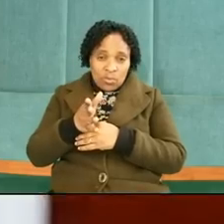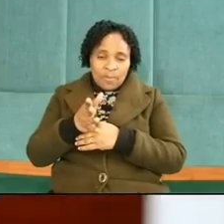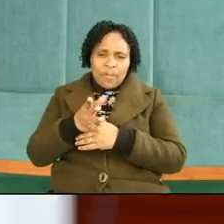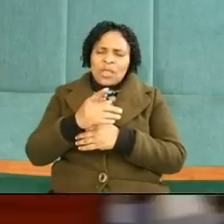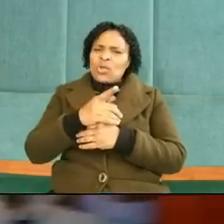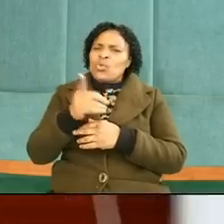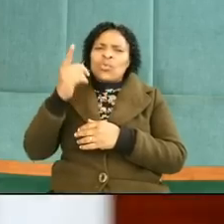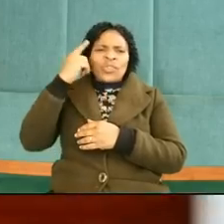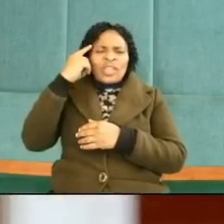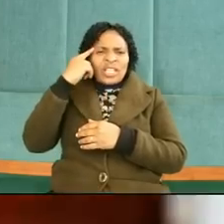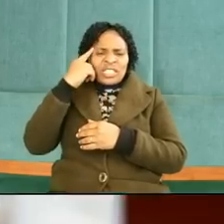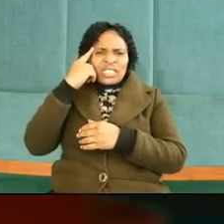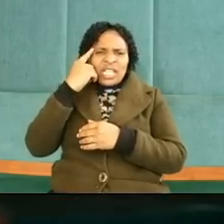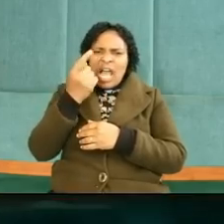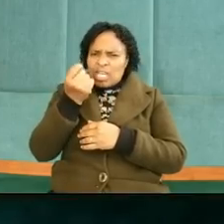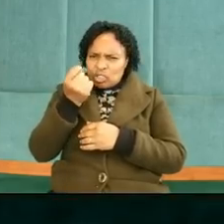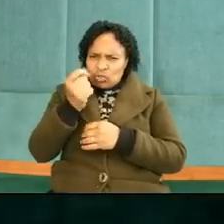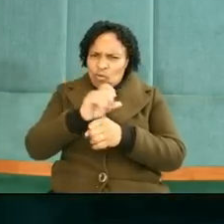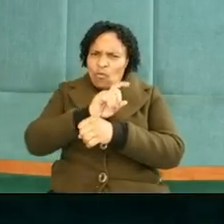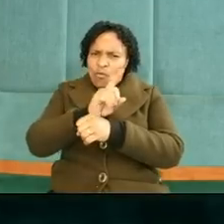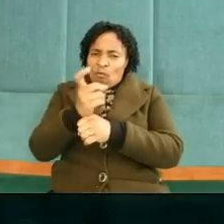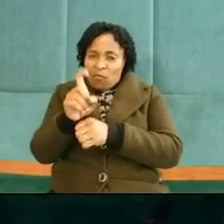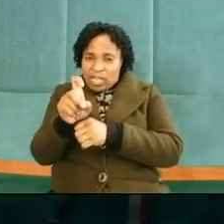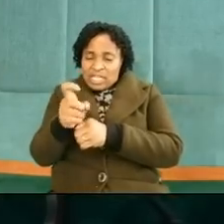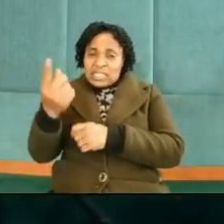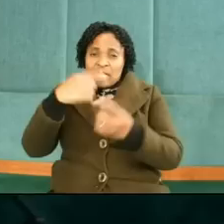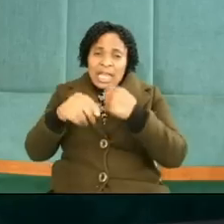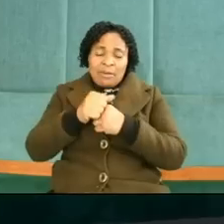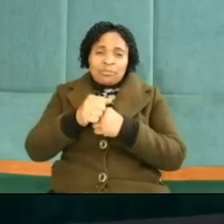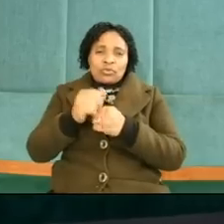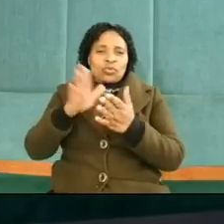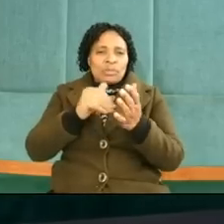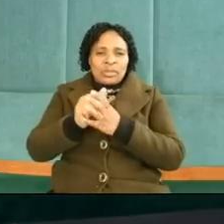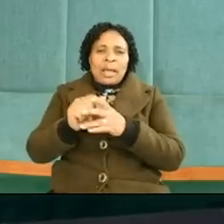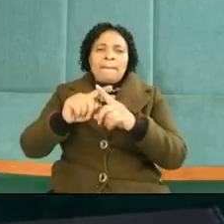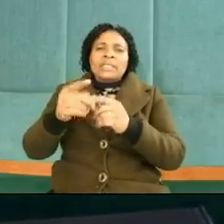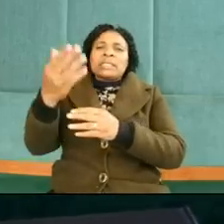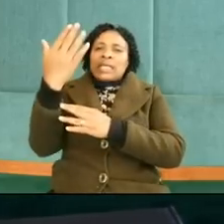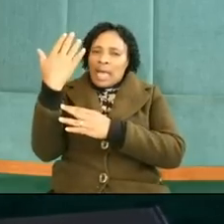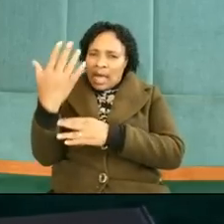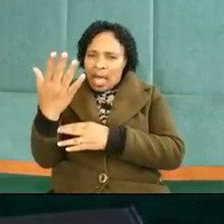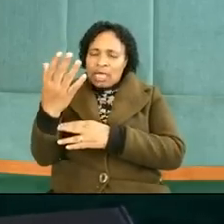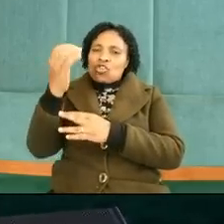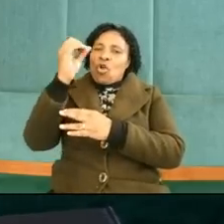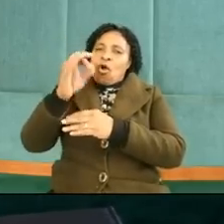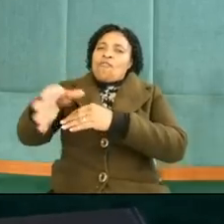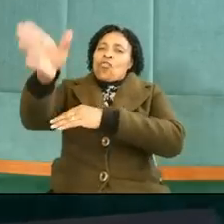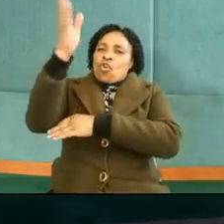So you think it was a little virus that passed through town? No. It is the hand of